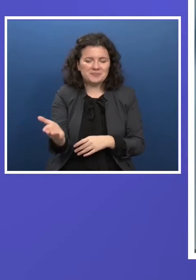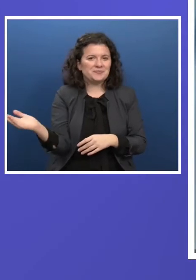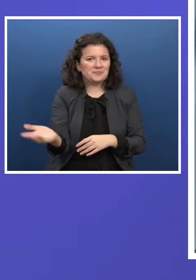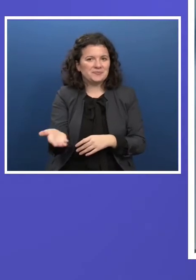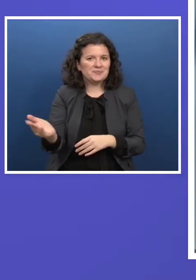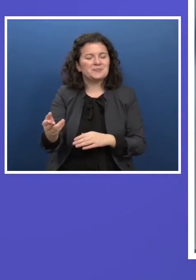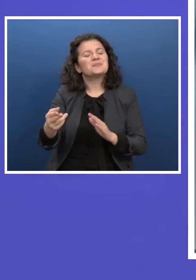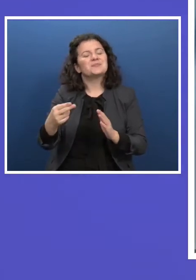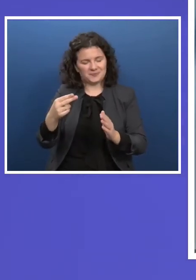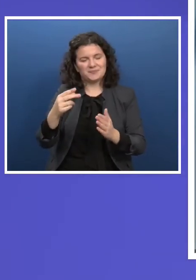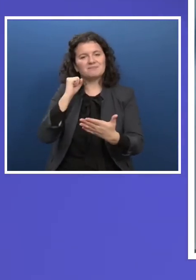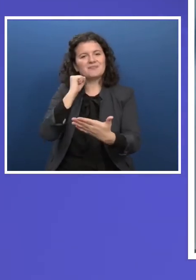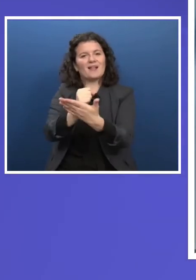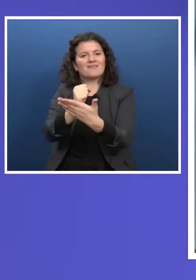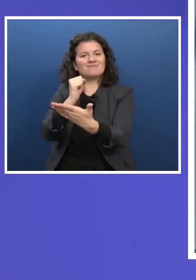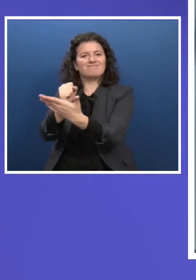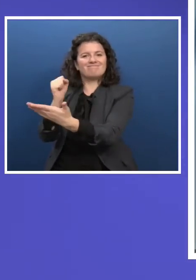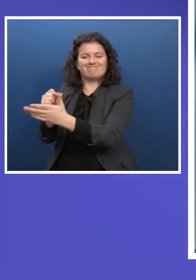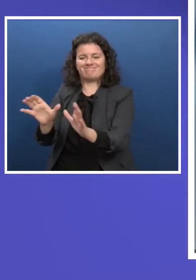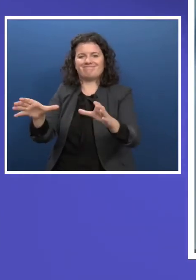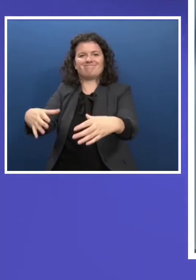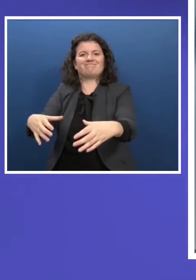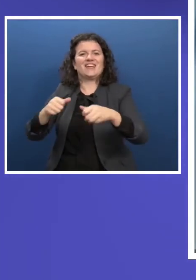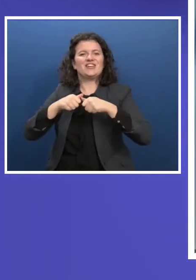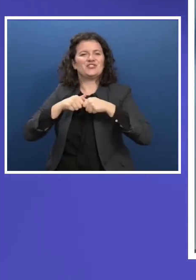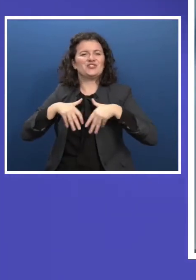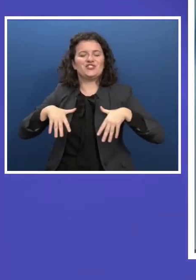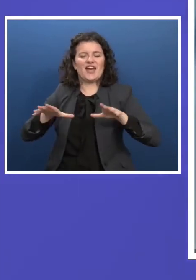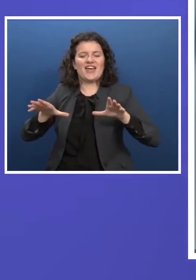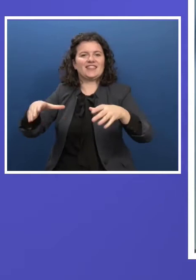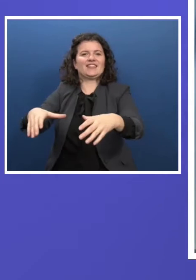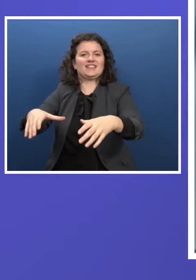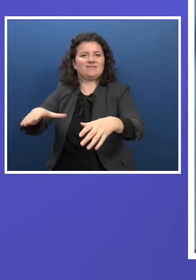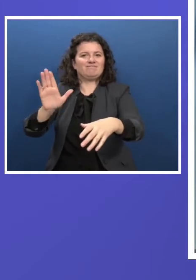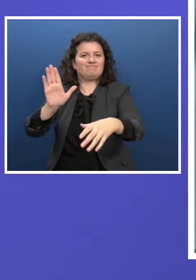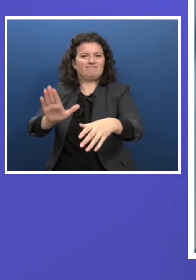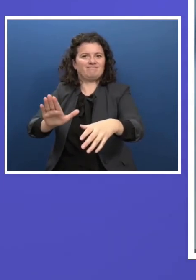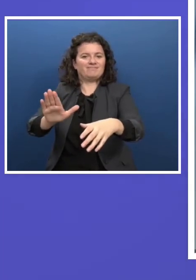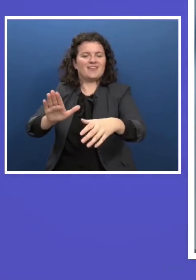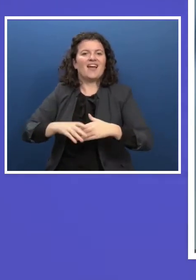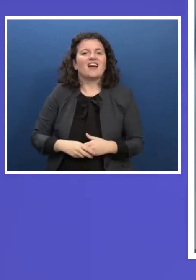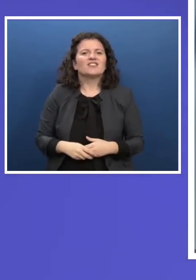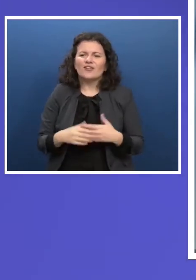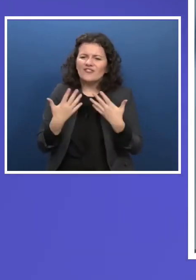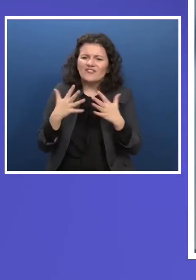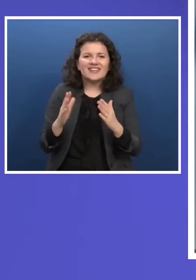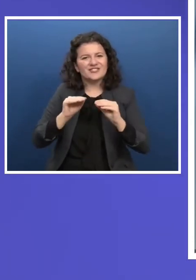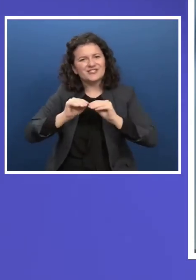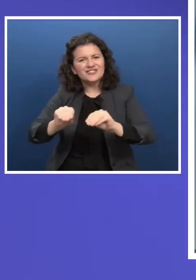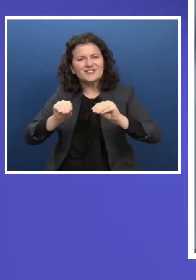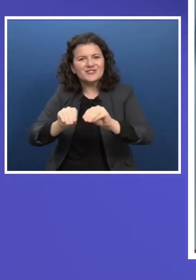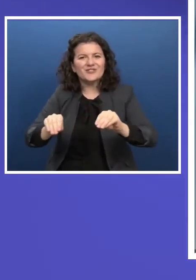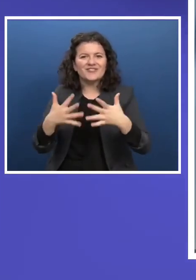into even the culture of training and medical schools, even issues about tackling some of